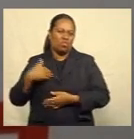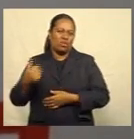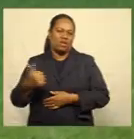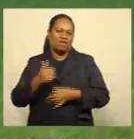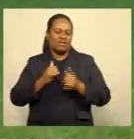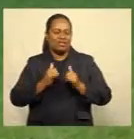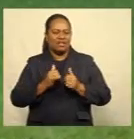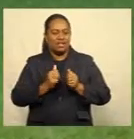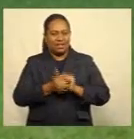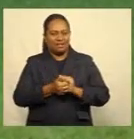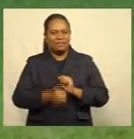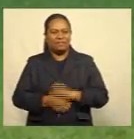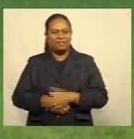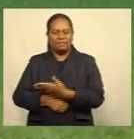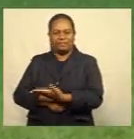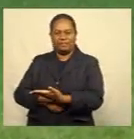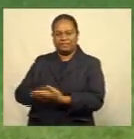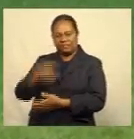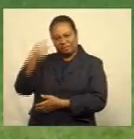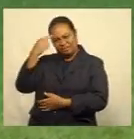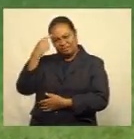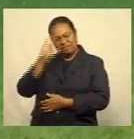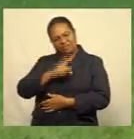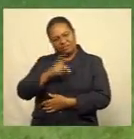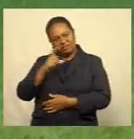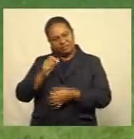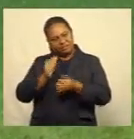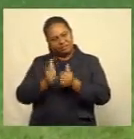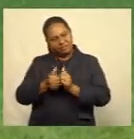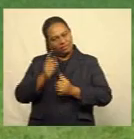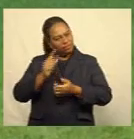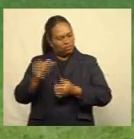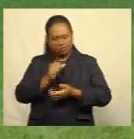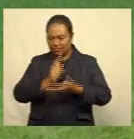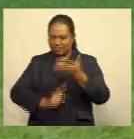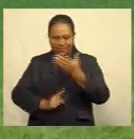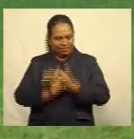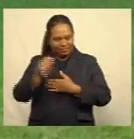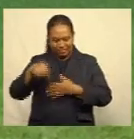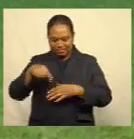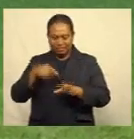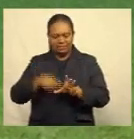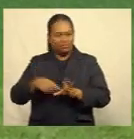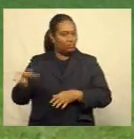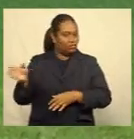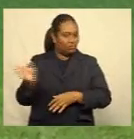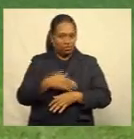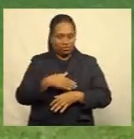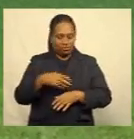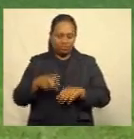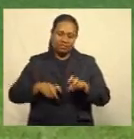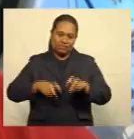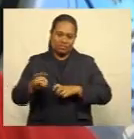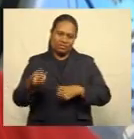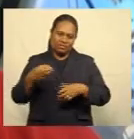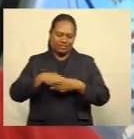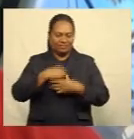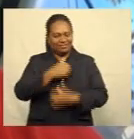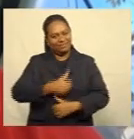game. I think the Coca-Cola Games should be held this year so the athletes and everyone involved can enjoy